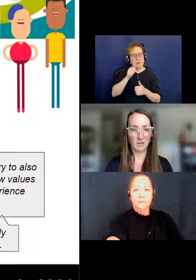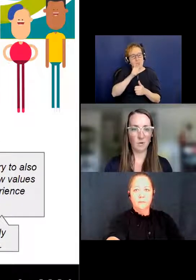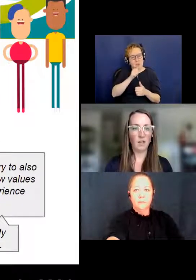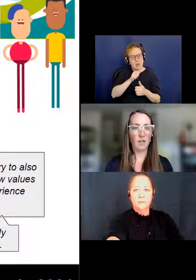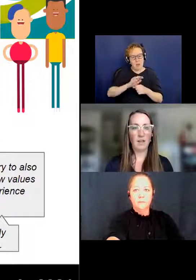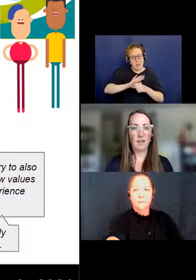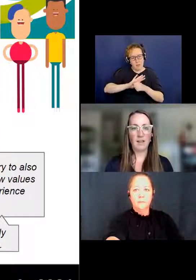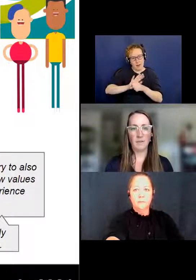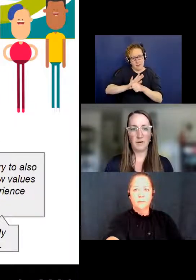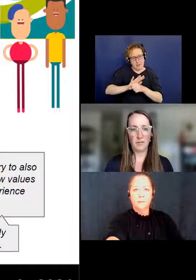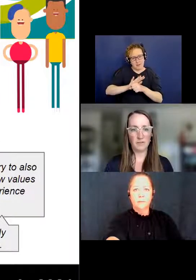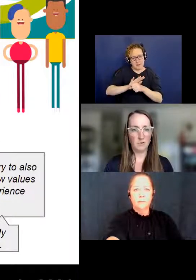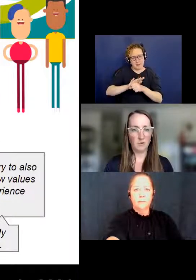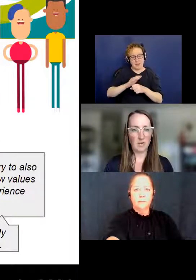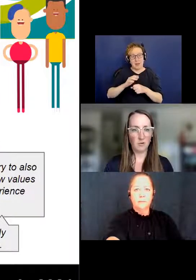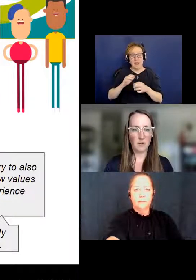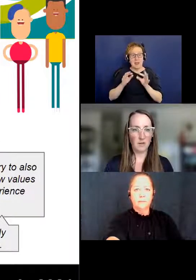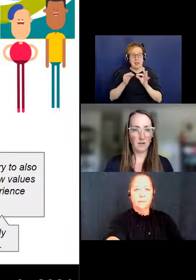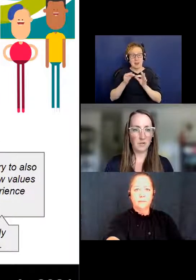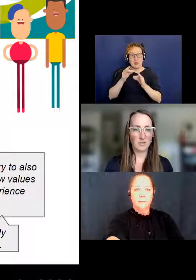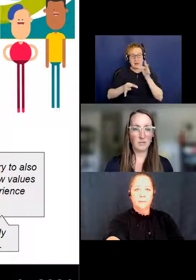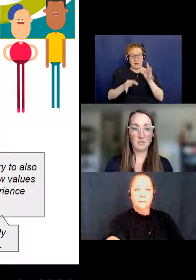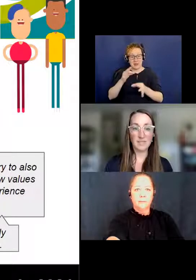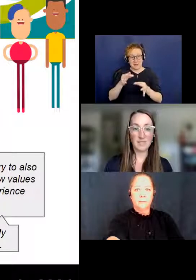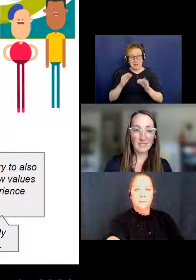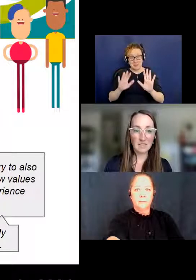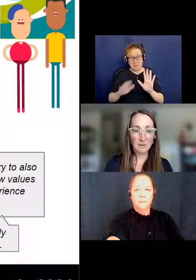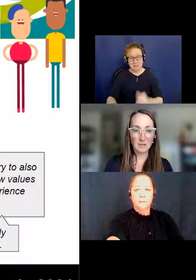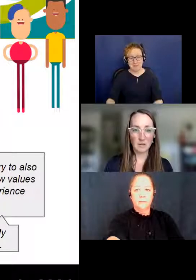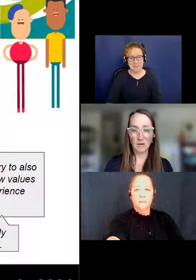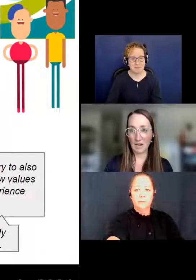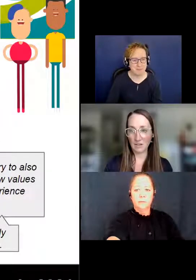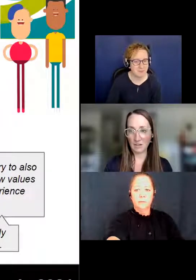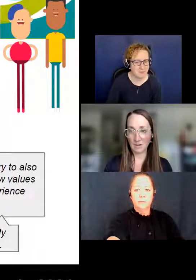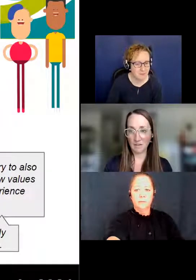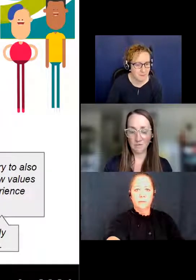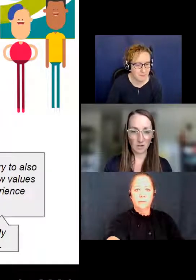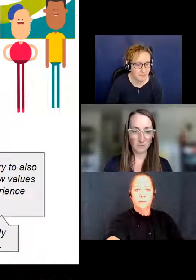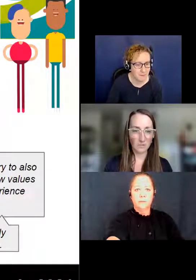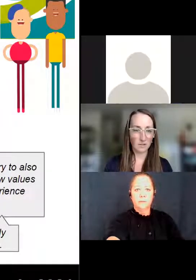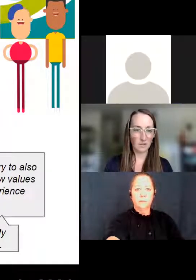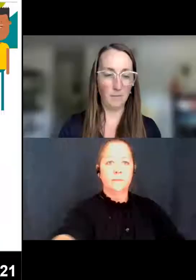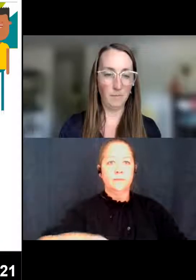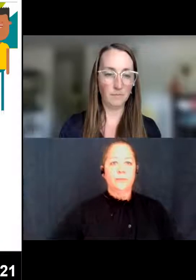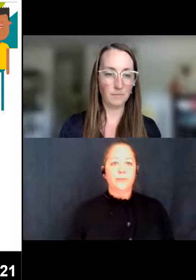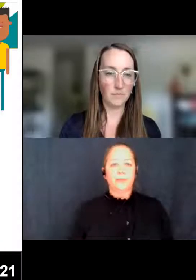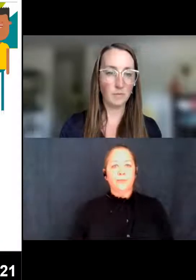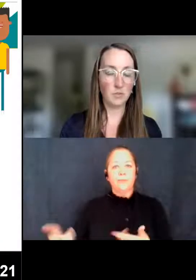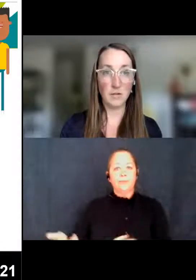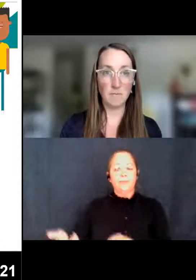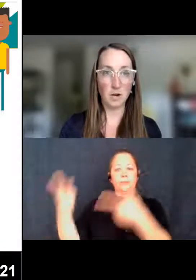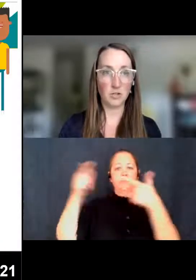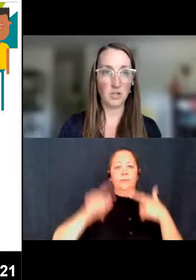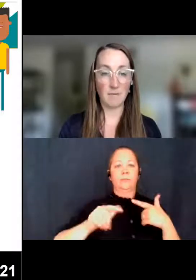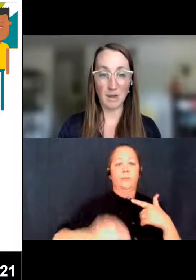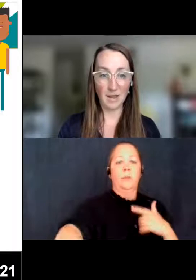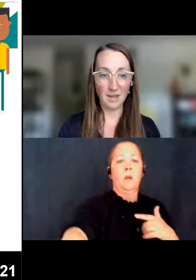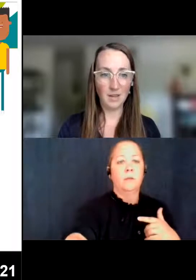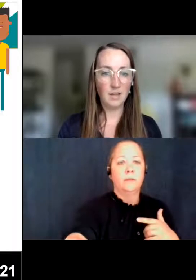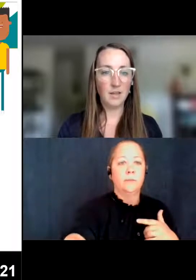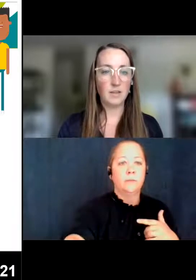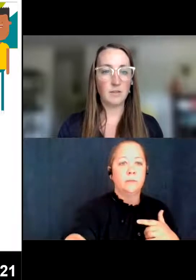pandemic. So I have on the screen, by the numbers, there was 60,000 interactions on our forums between March